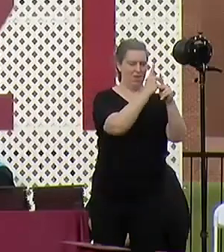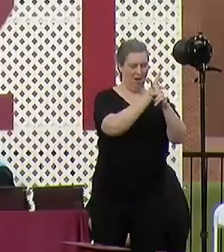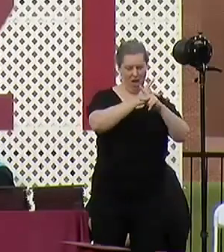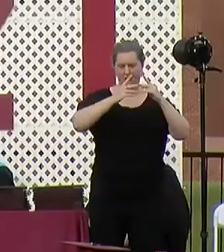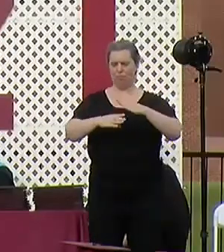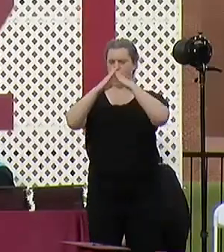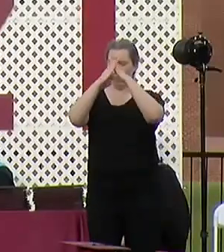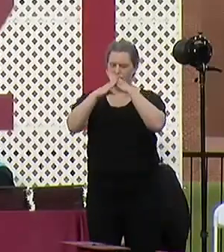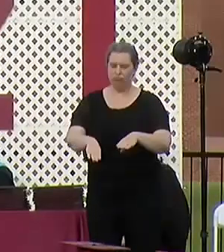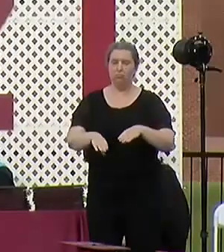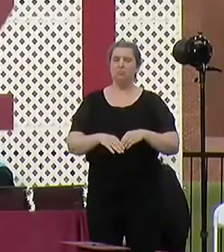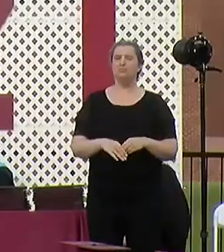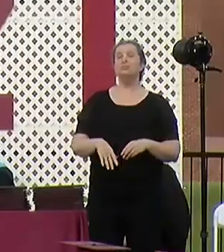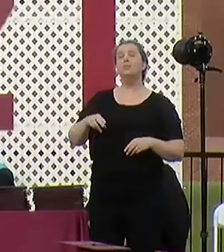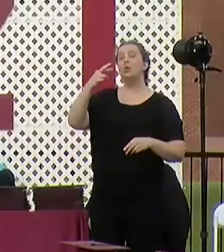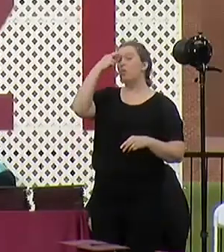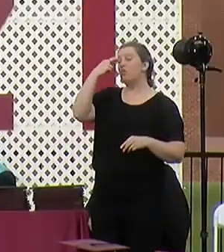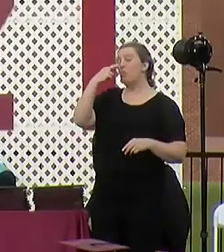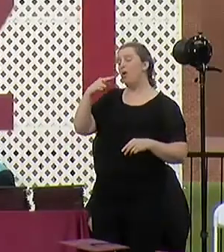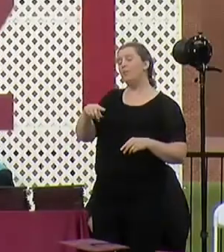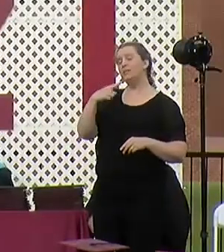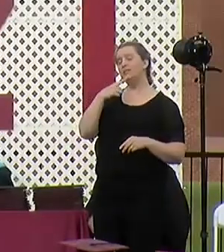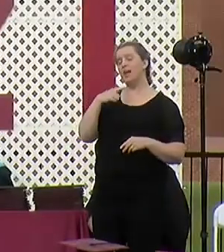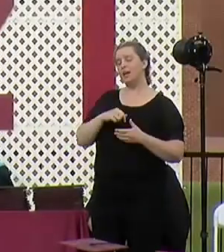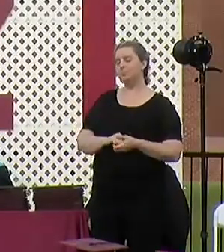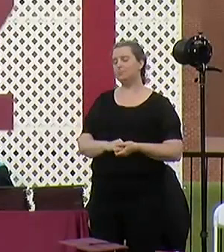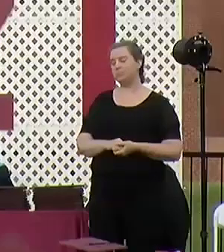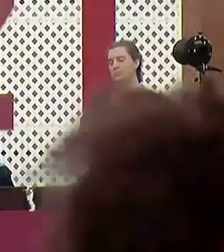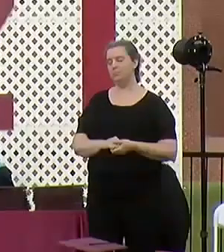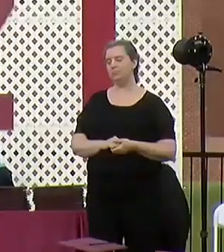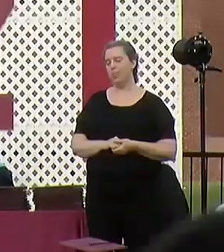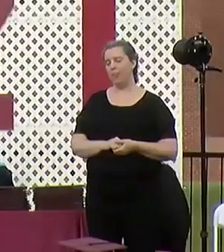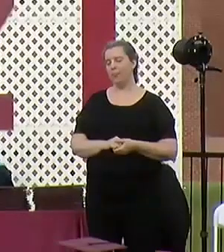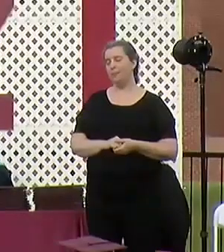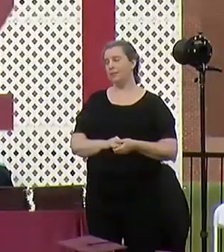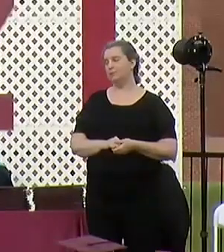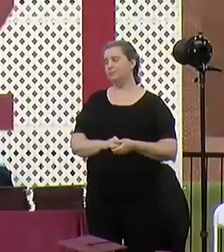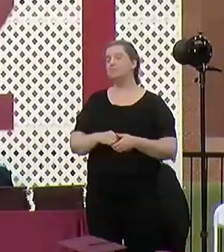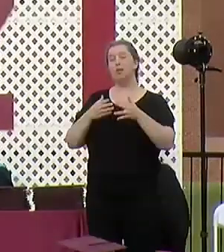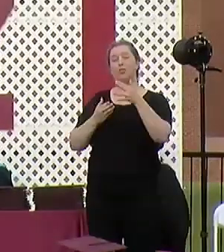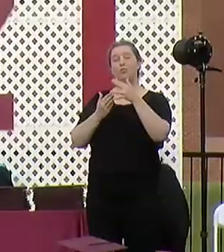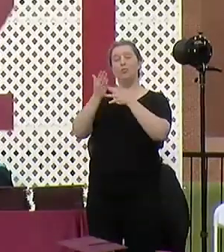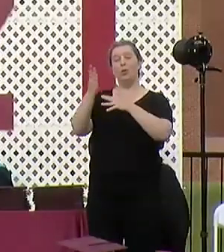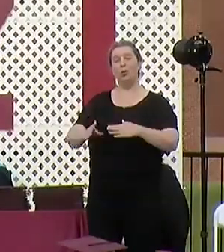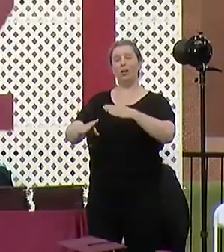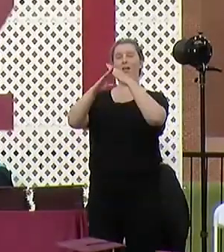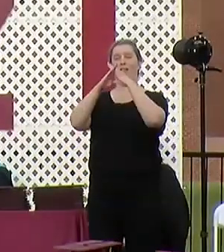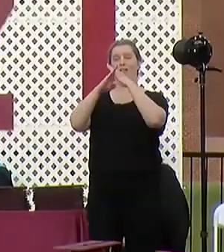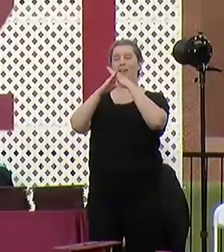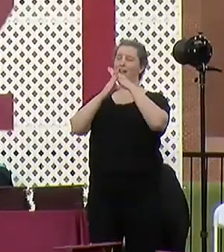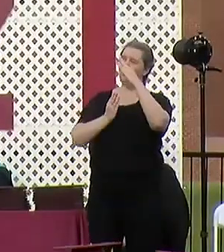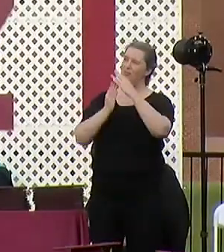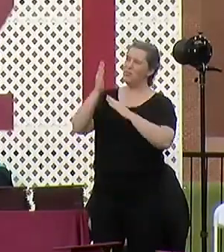grow. The Romans said, per aspera ad astra, through adversity to the